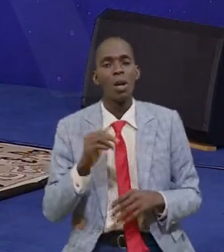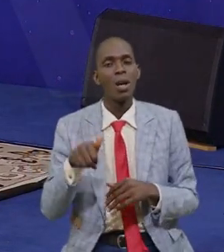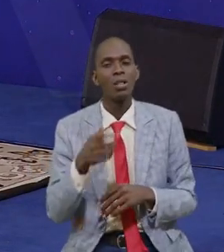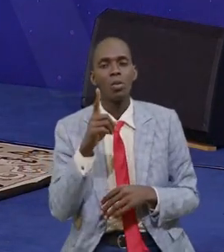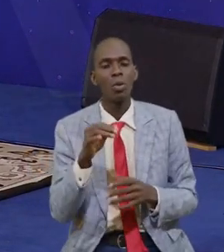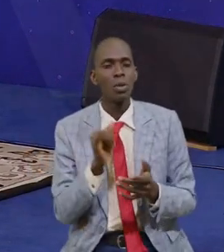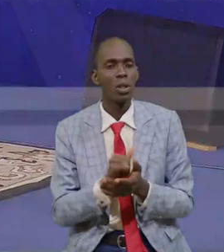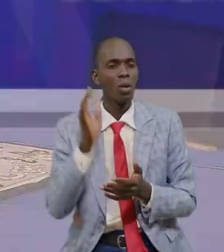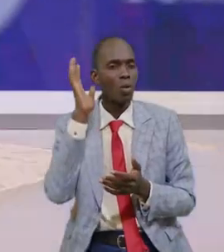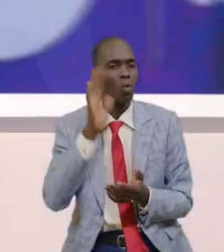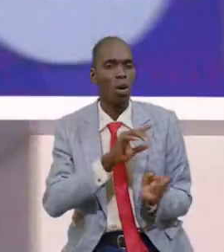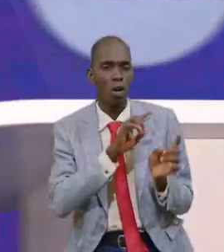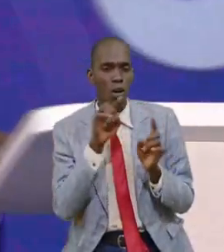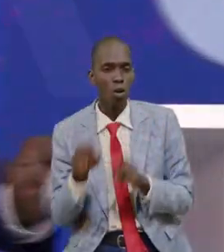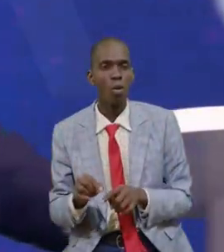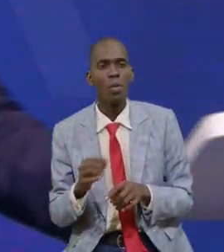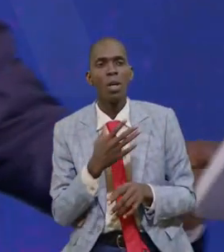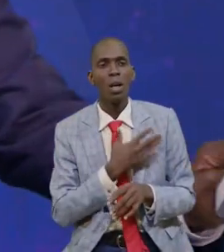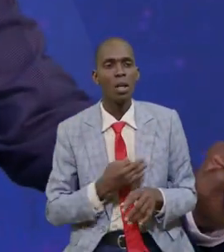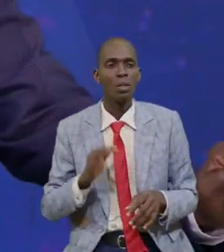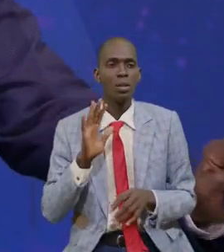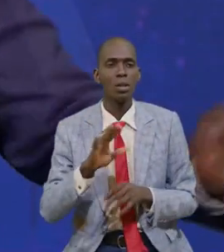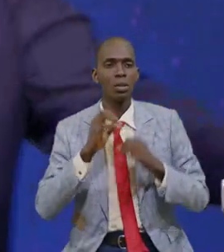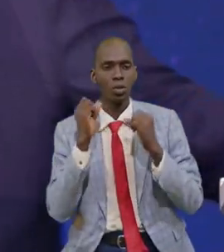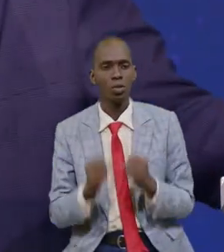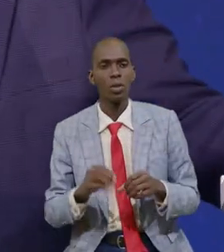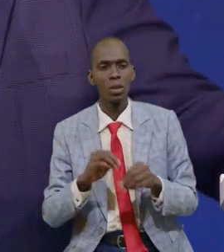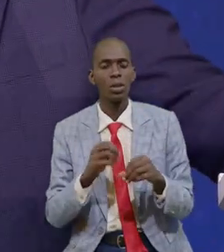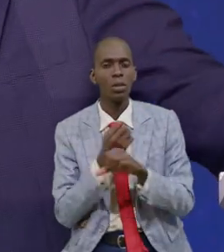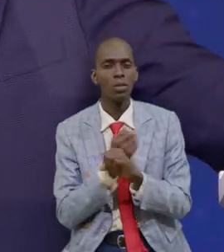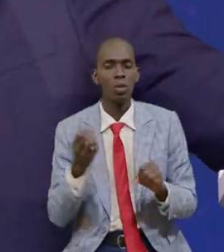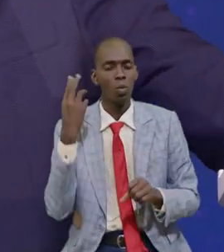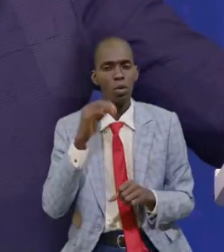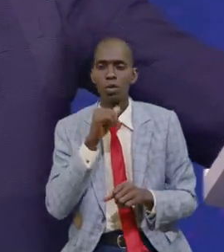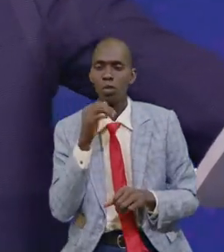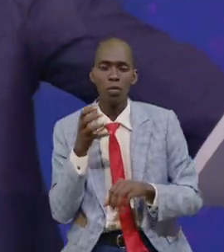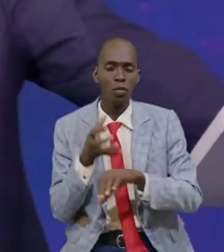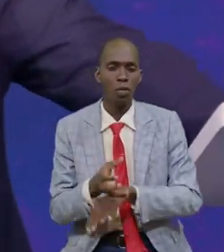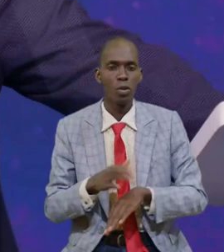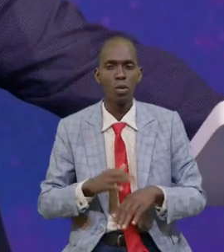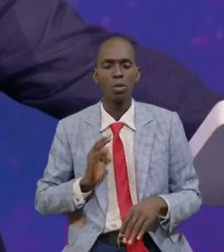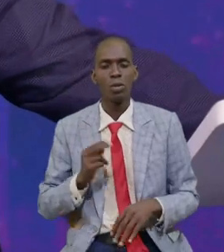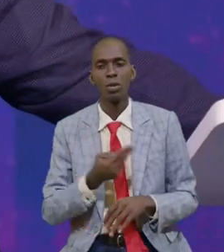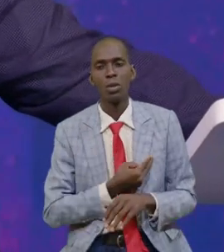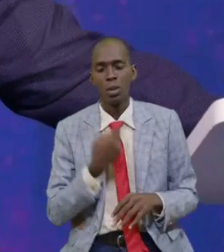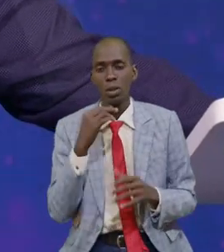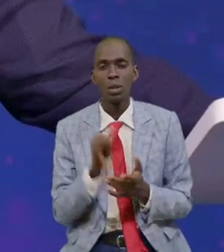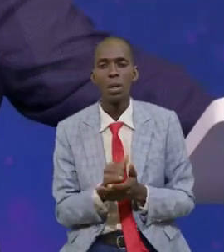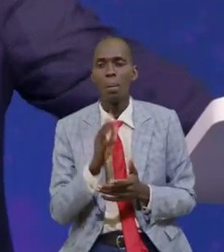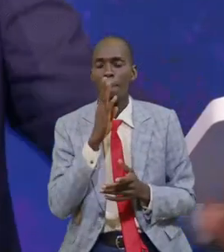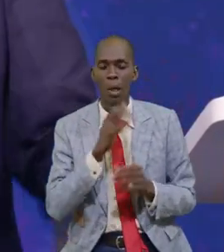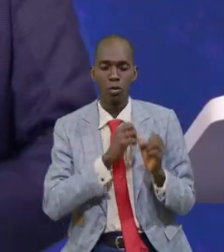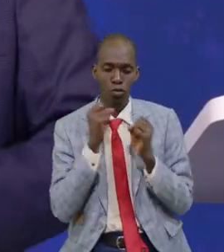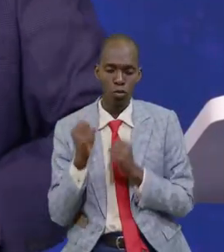the strength in salvation was not forced on us. We came, it said, be strong in the